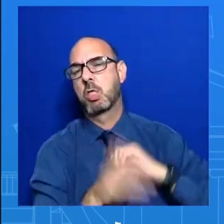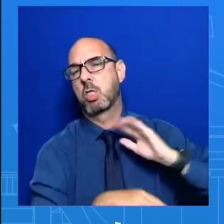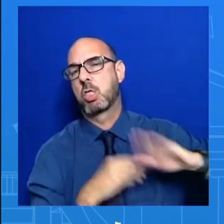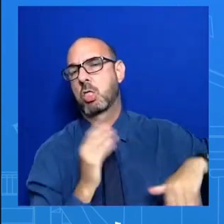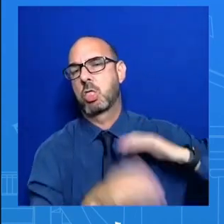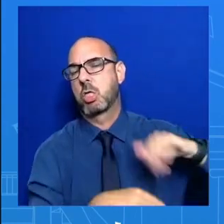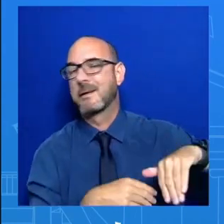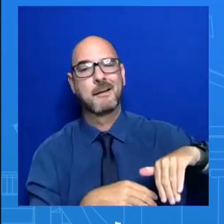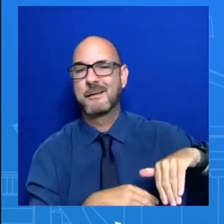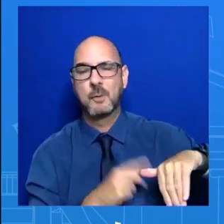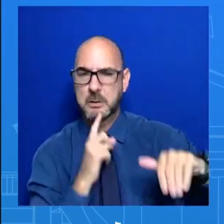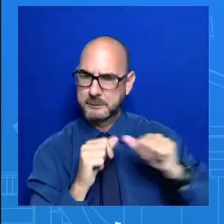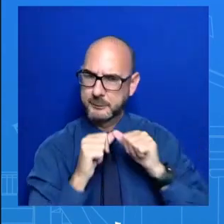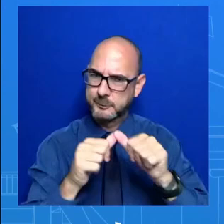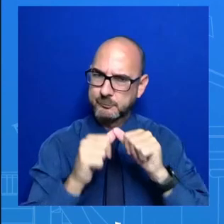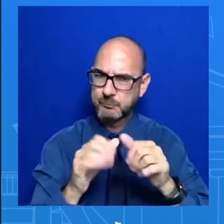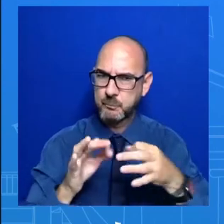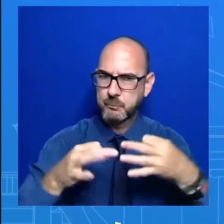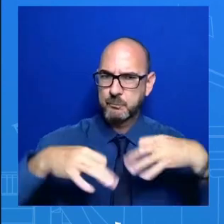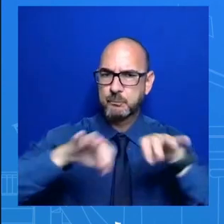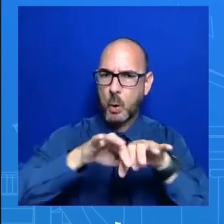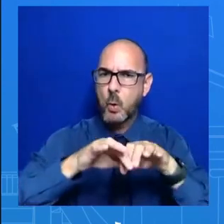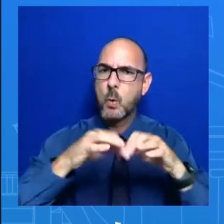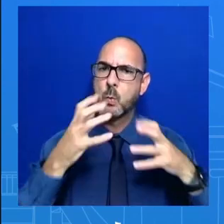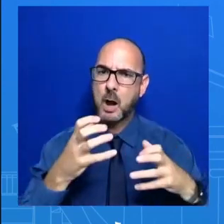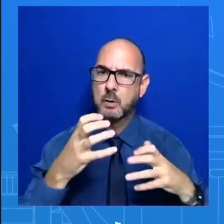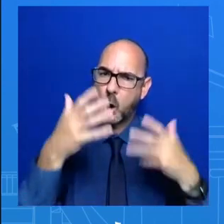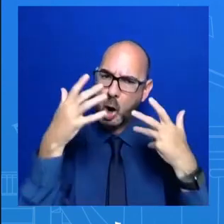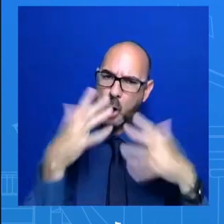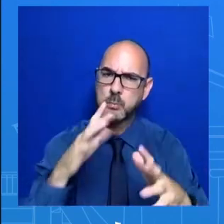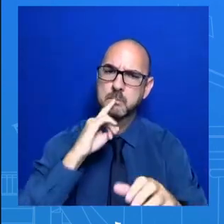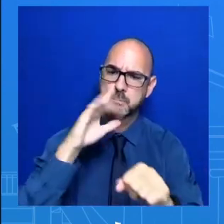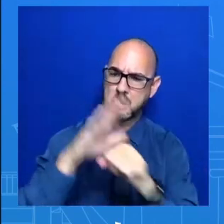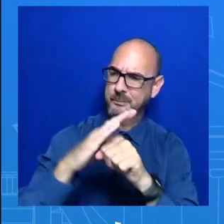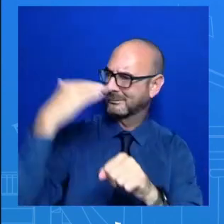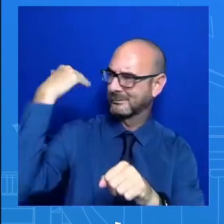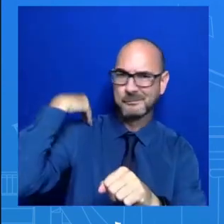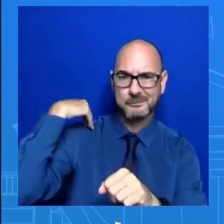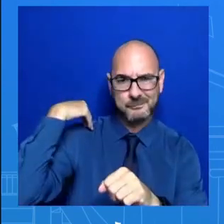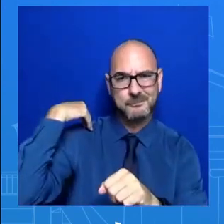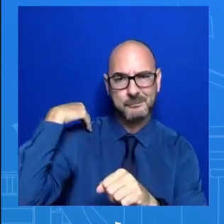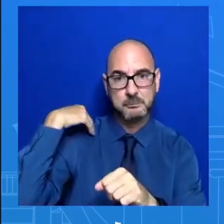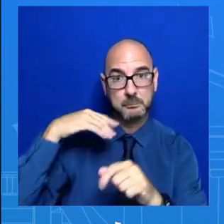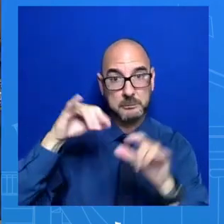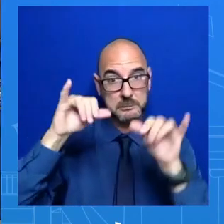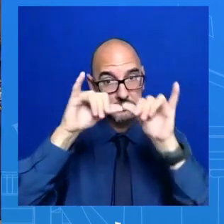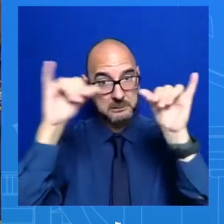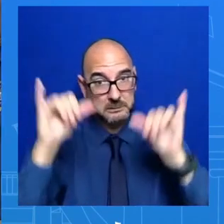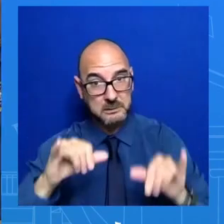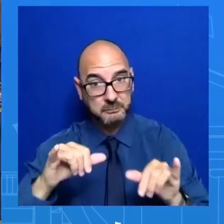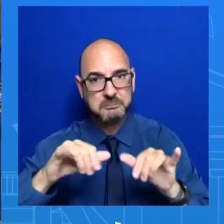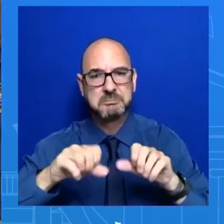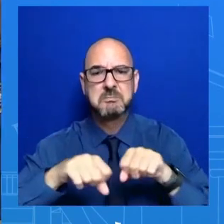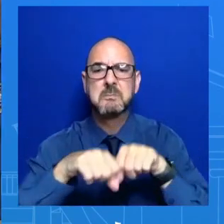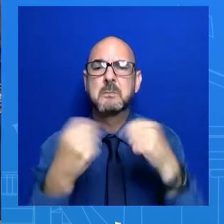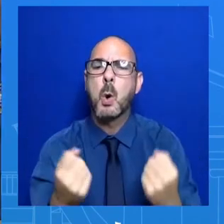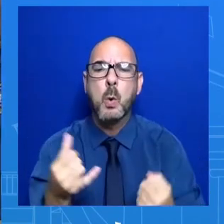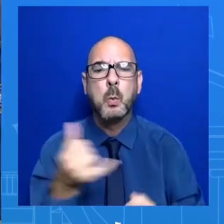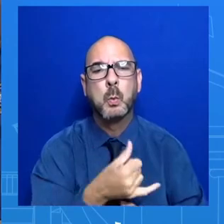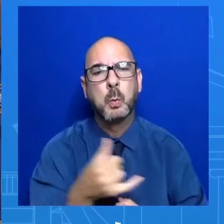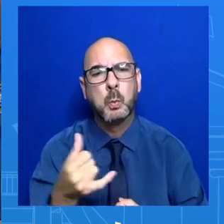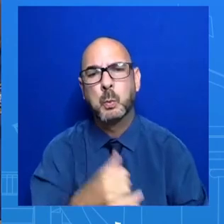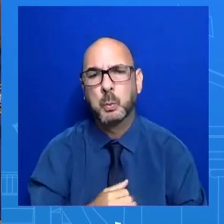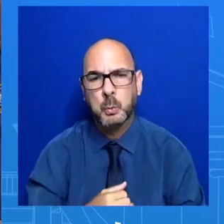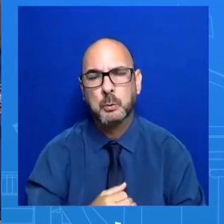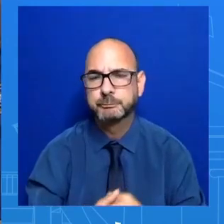important commitment that he made to Americans. It is a broken system. It is a broken system. I guess the question, though, is what then is the